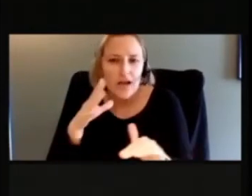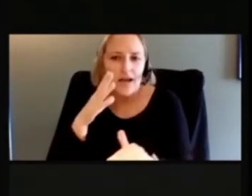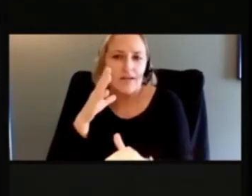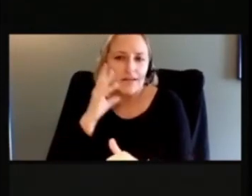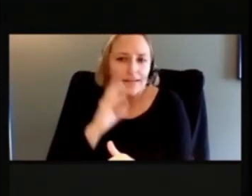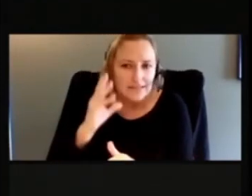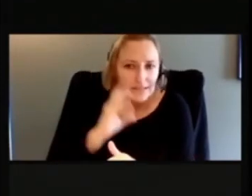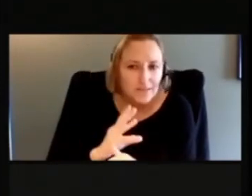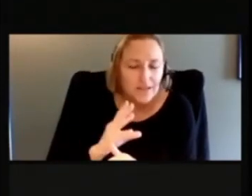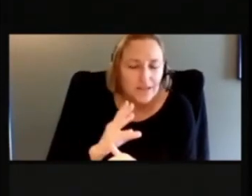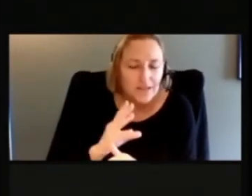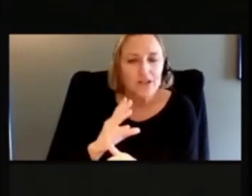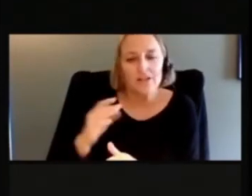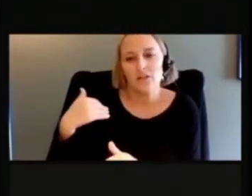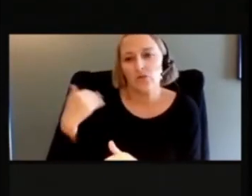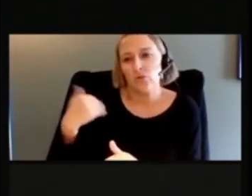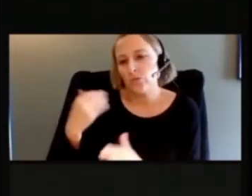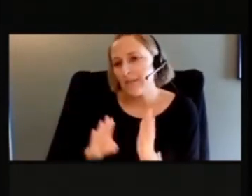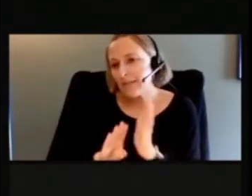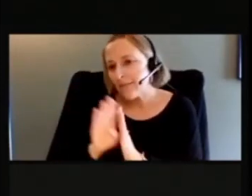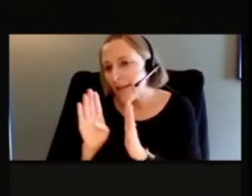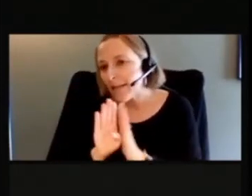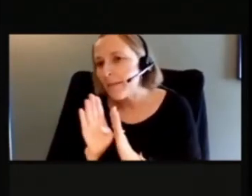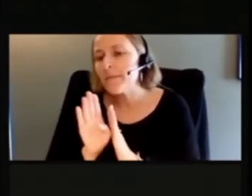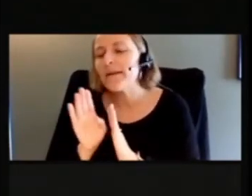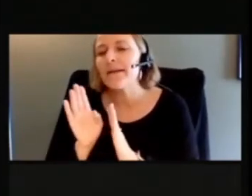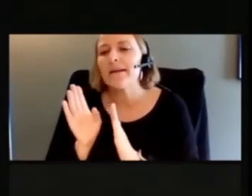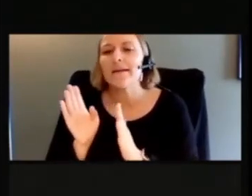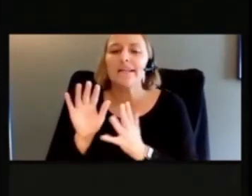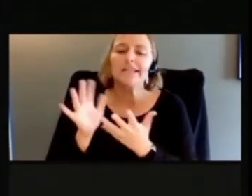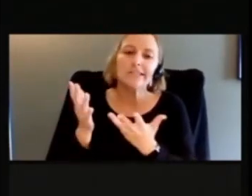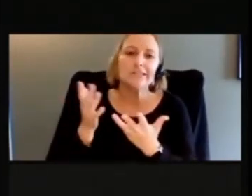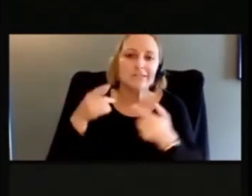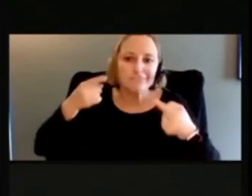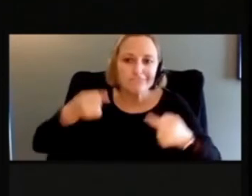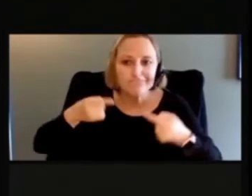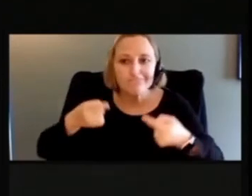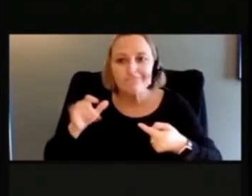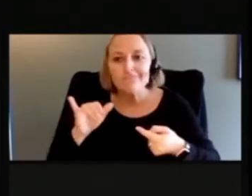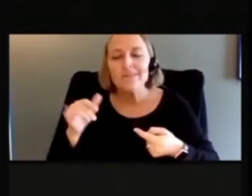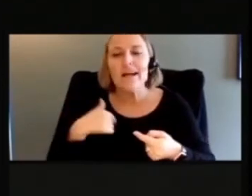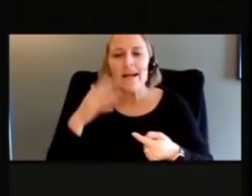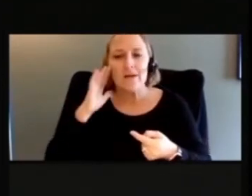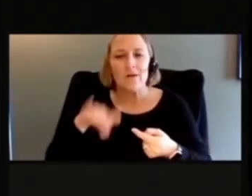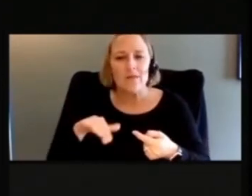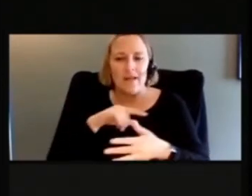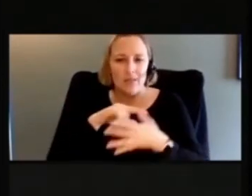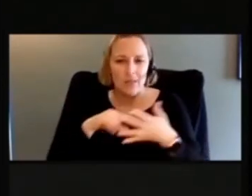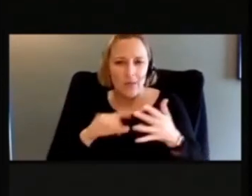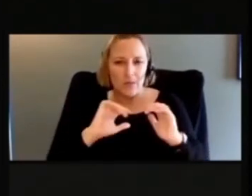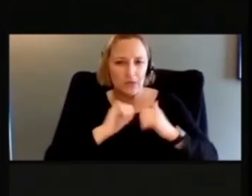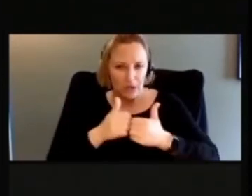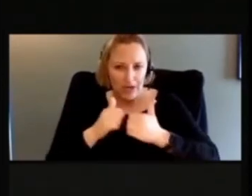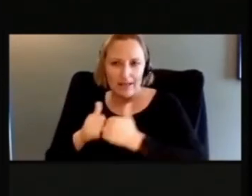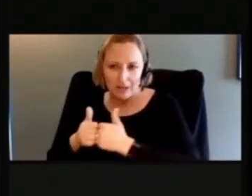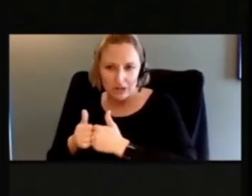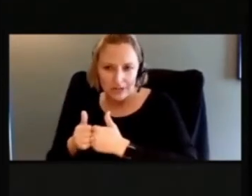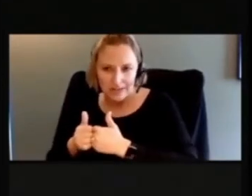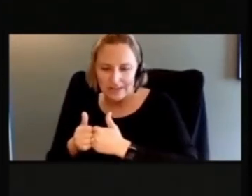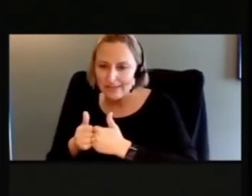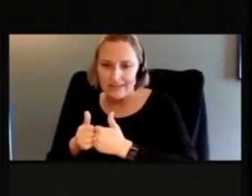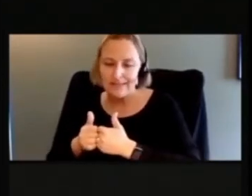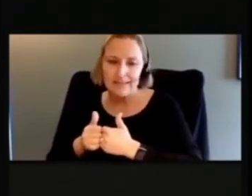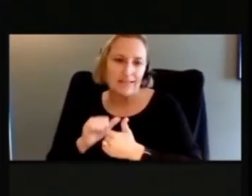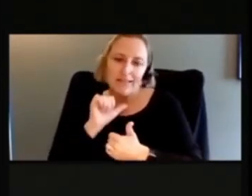youth development. And knowing that those challenges, as I've reiterated throughout my presentation, don't just